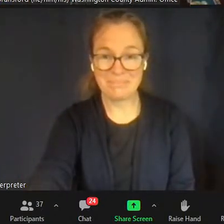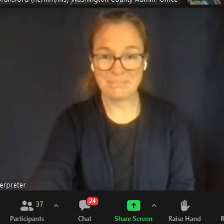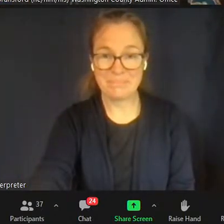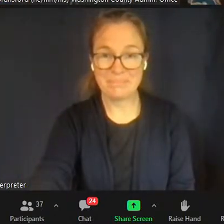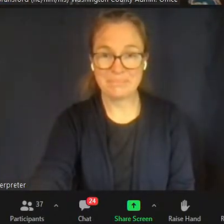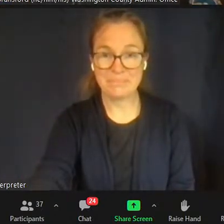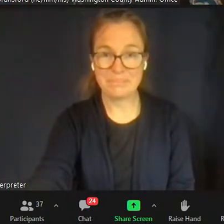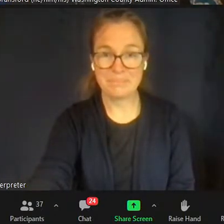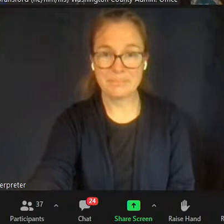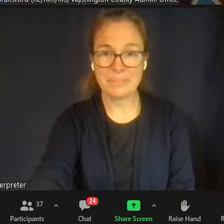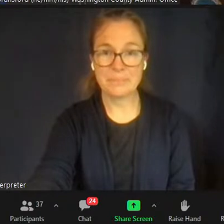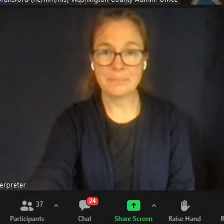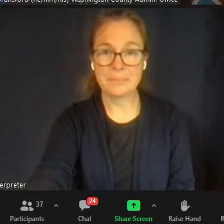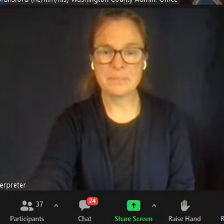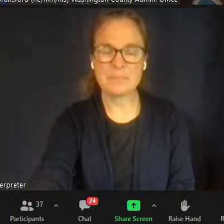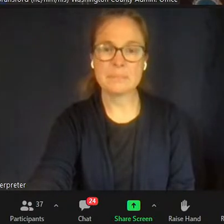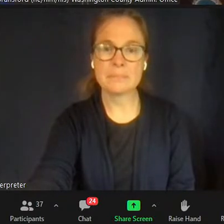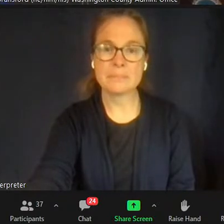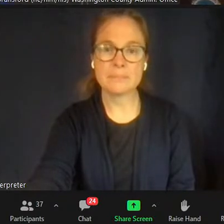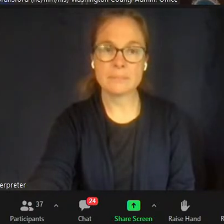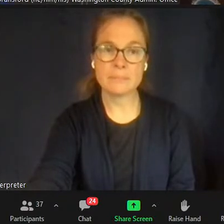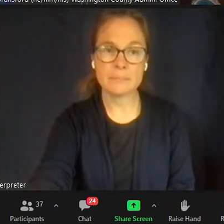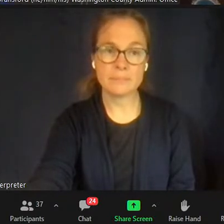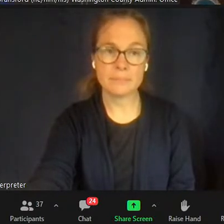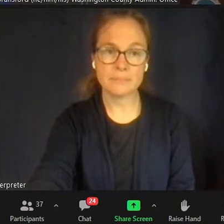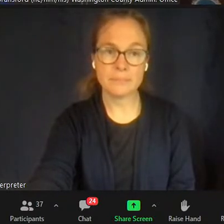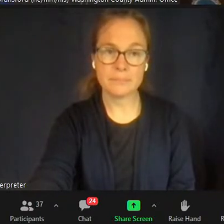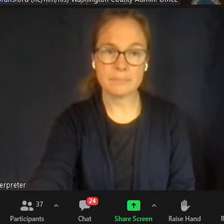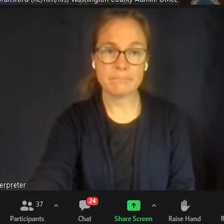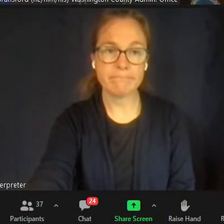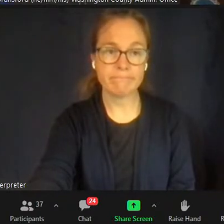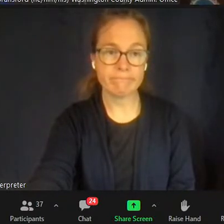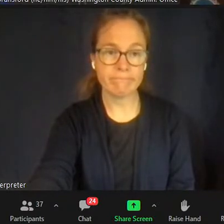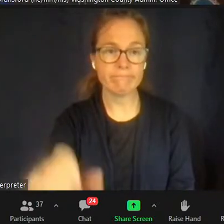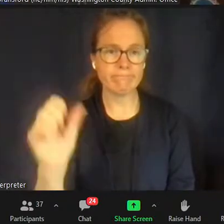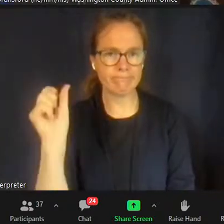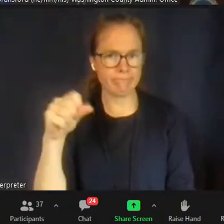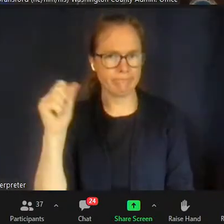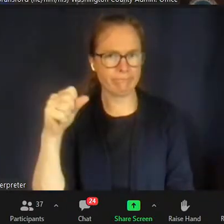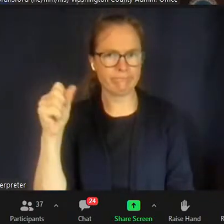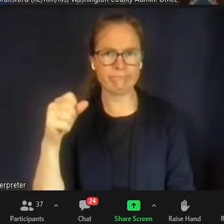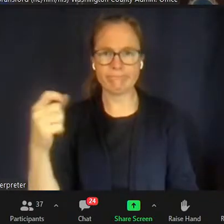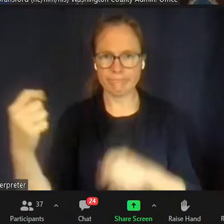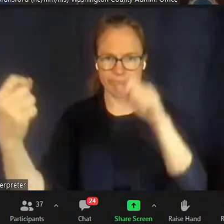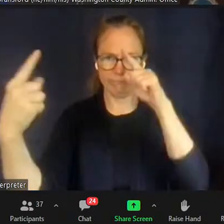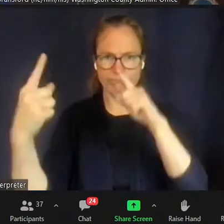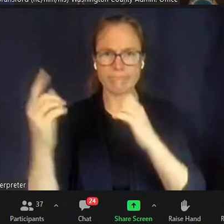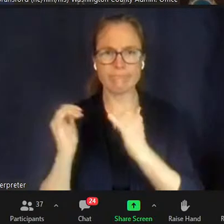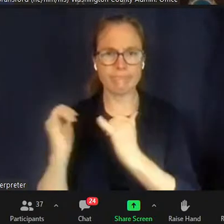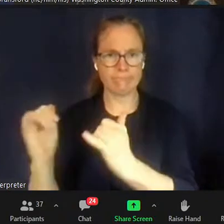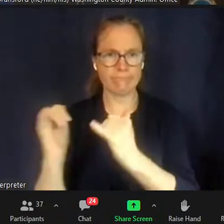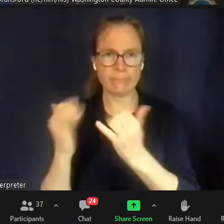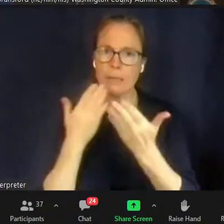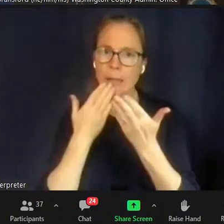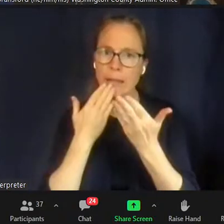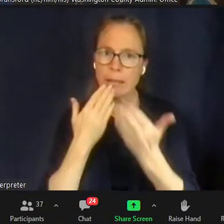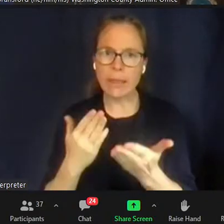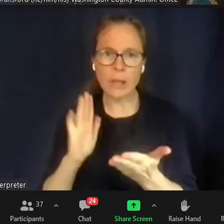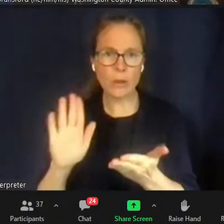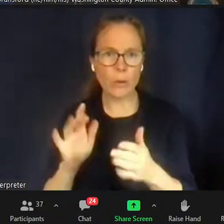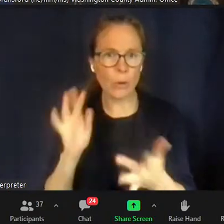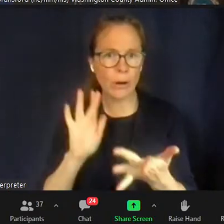I would concur, Chair. I just want to say thank you to Justice for putting his contact